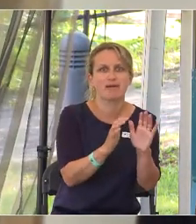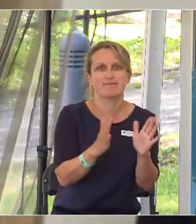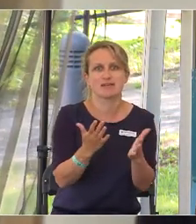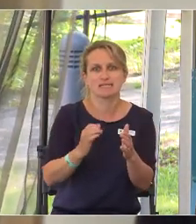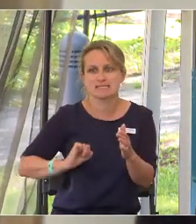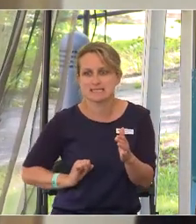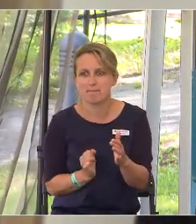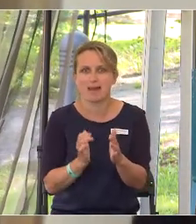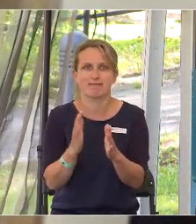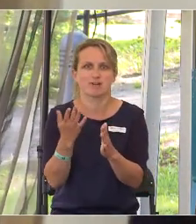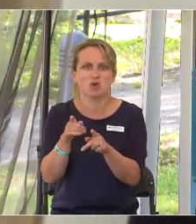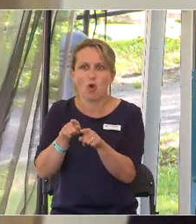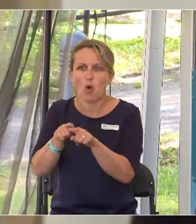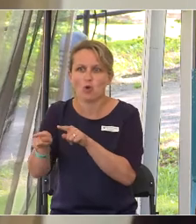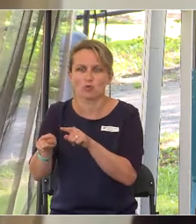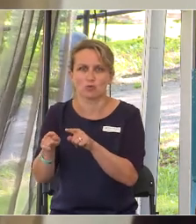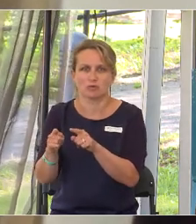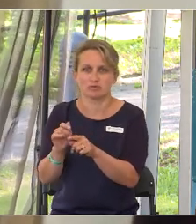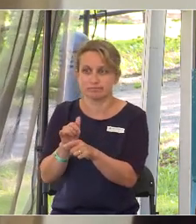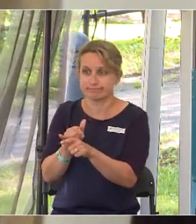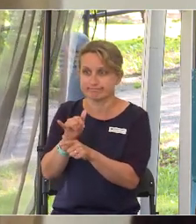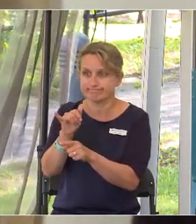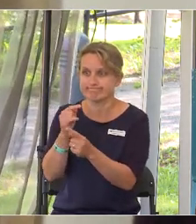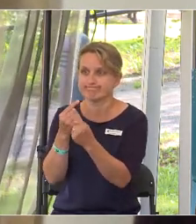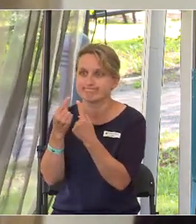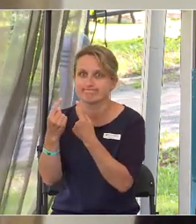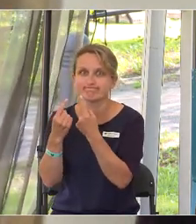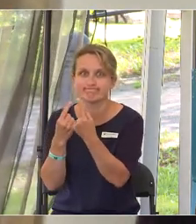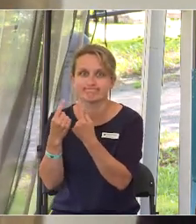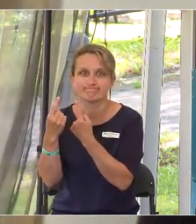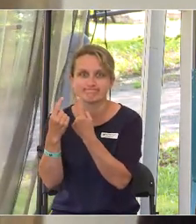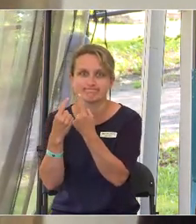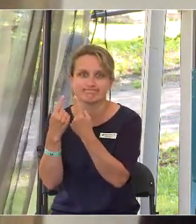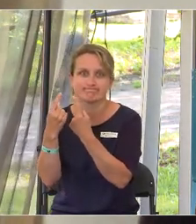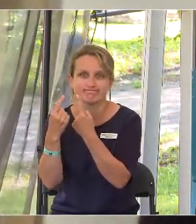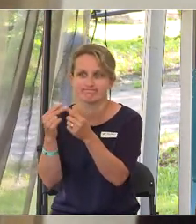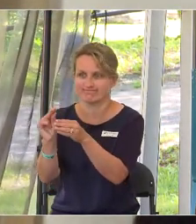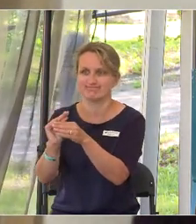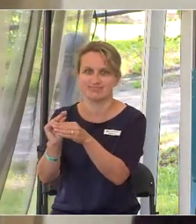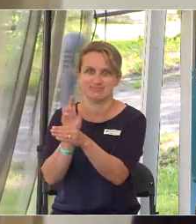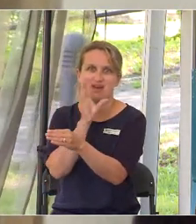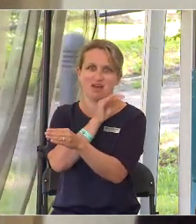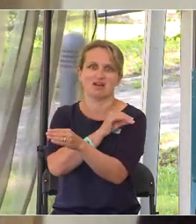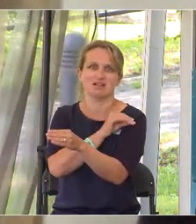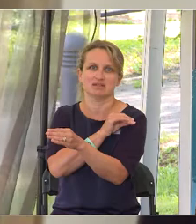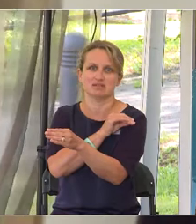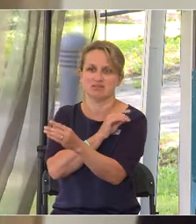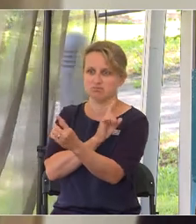friend online, we need to talk to them, we need to create a dialogue and try to fix it face to